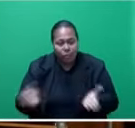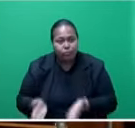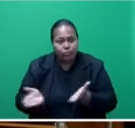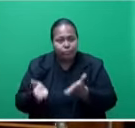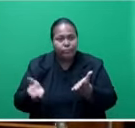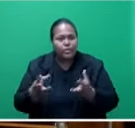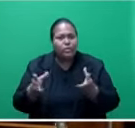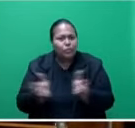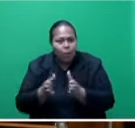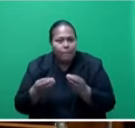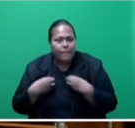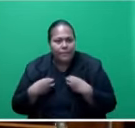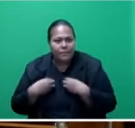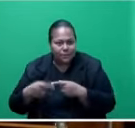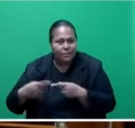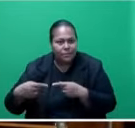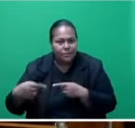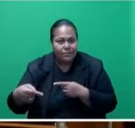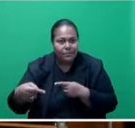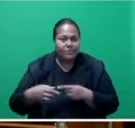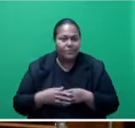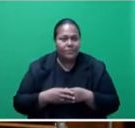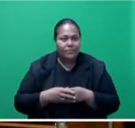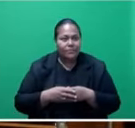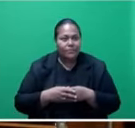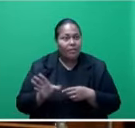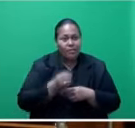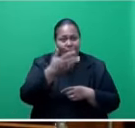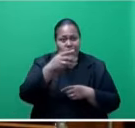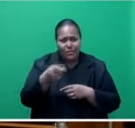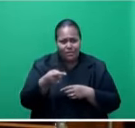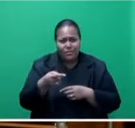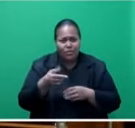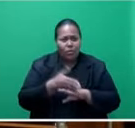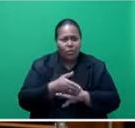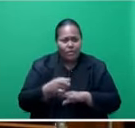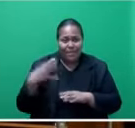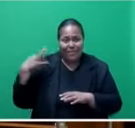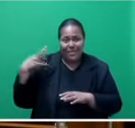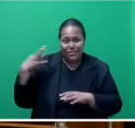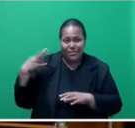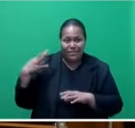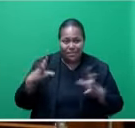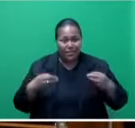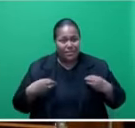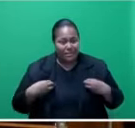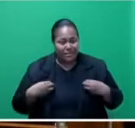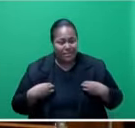afloat. Mr. Speaker, sir, from the 9,000 plus odd loan applications received,